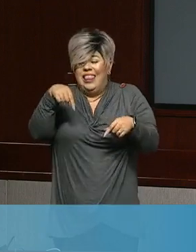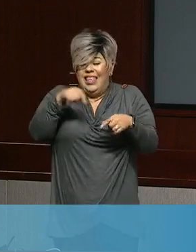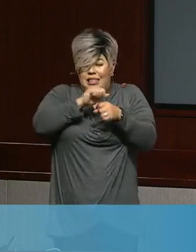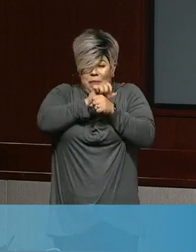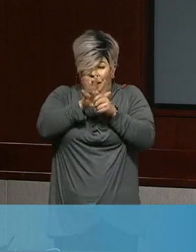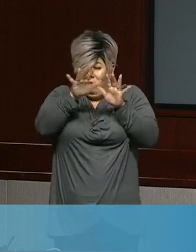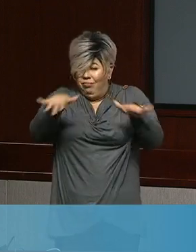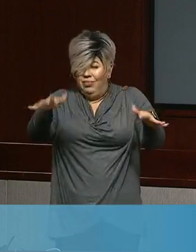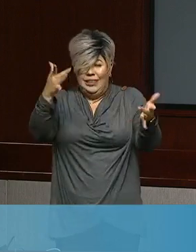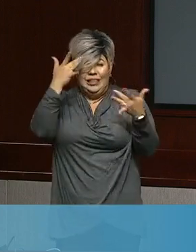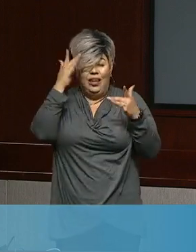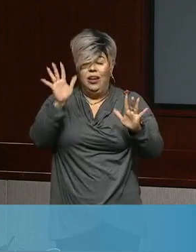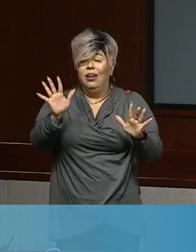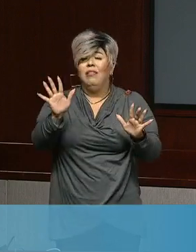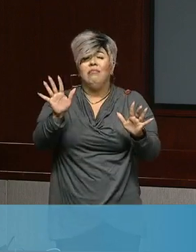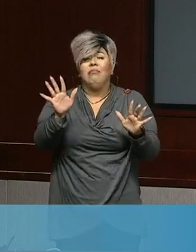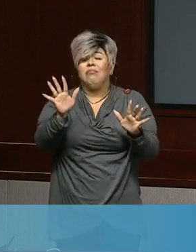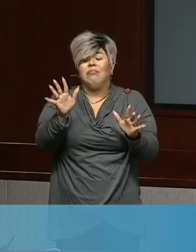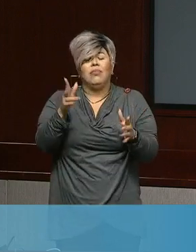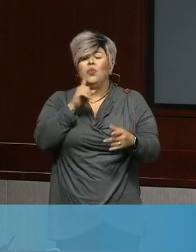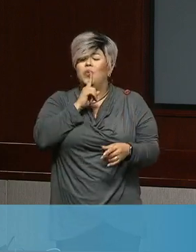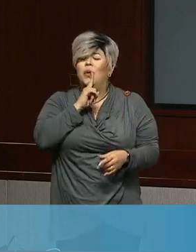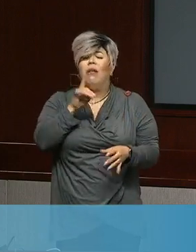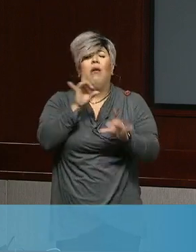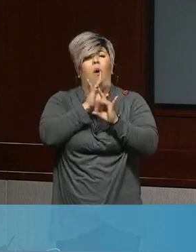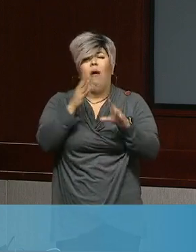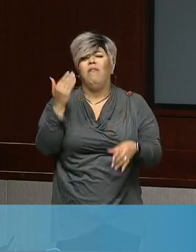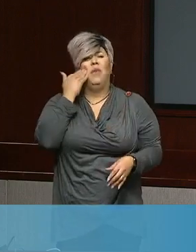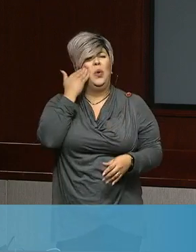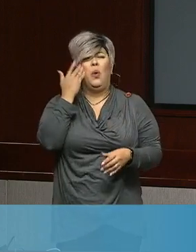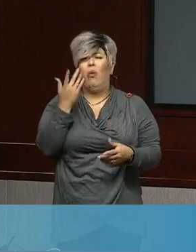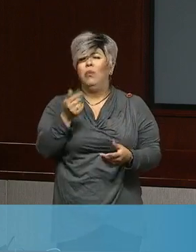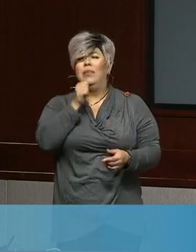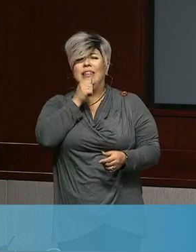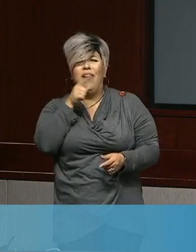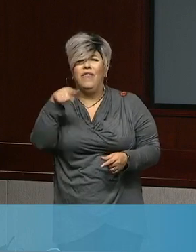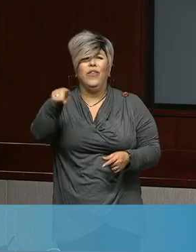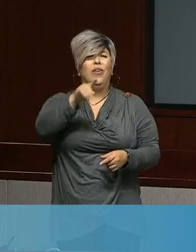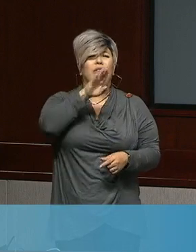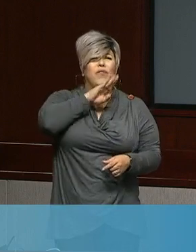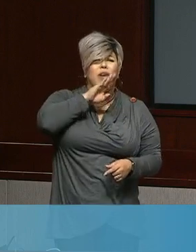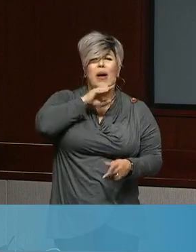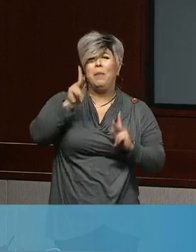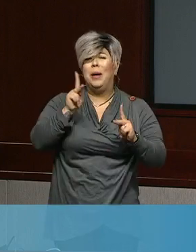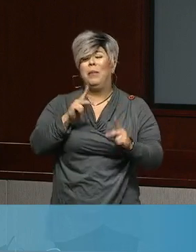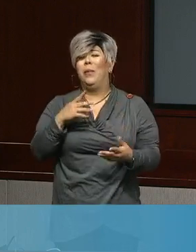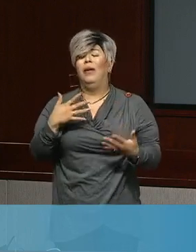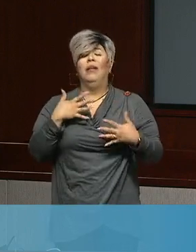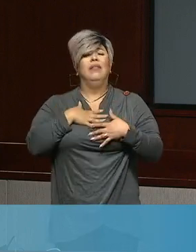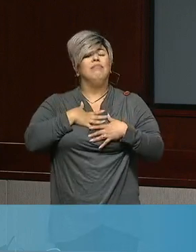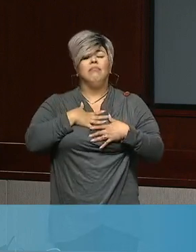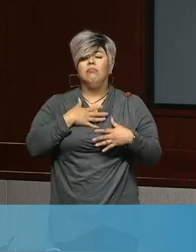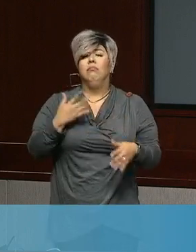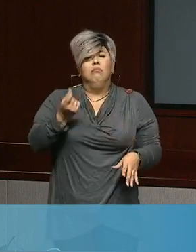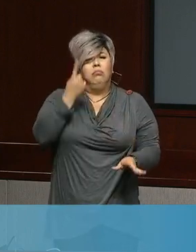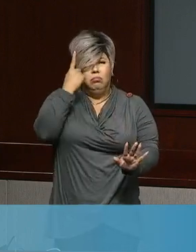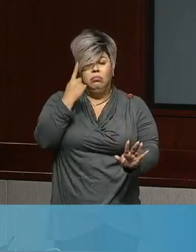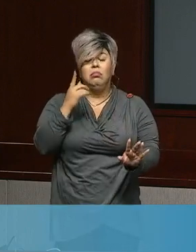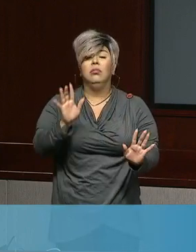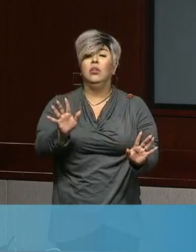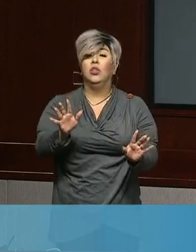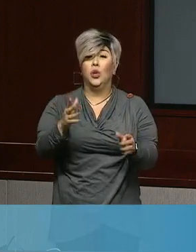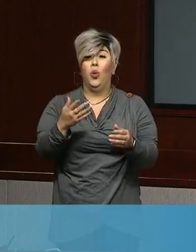us having our economy closed down, businesses closed down, people struggling. The last thing that we want to do is go